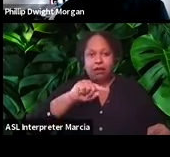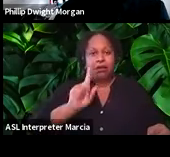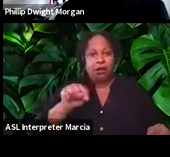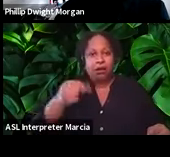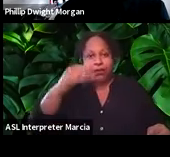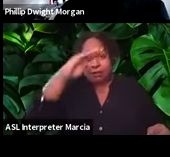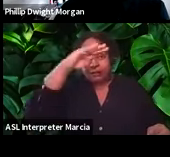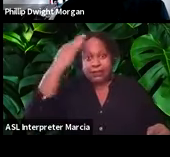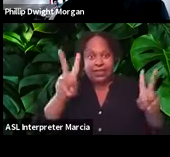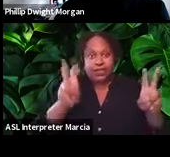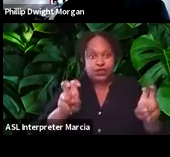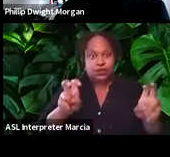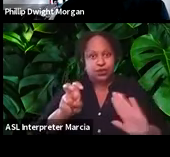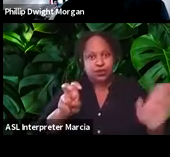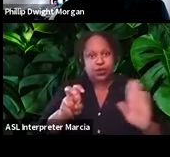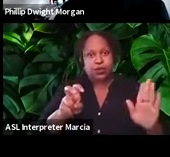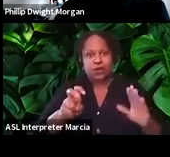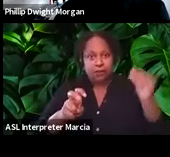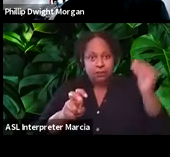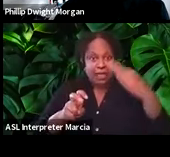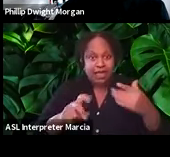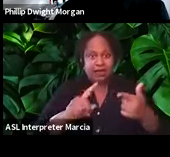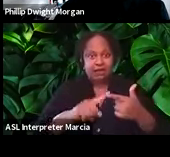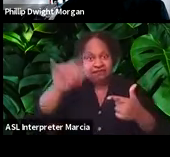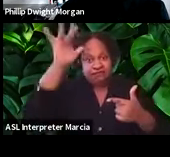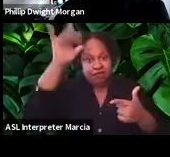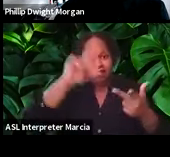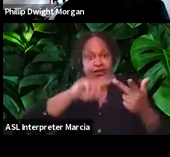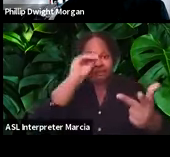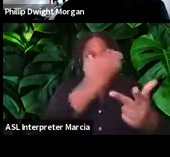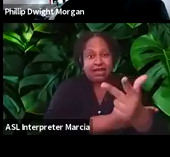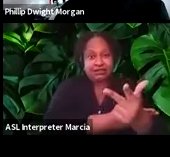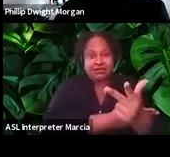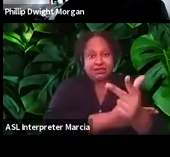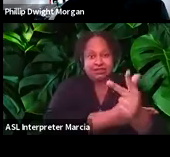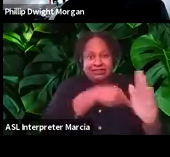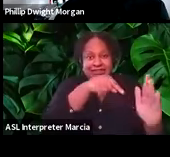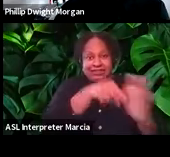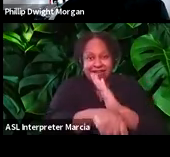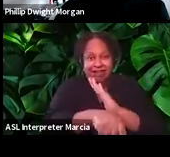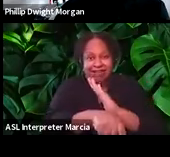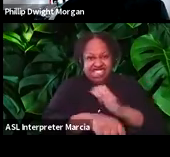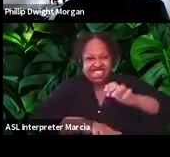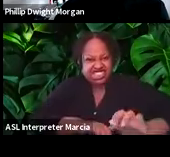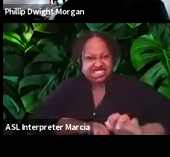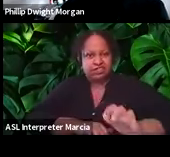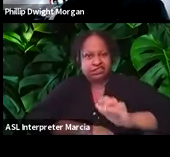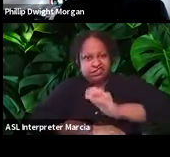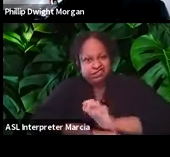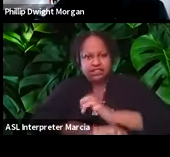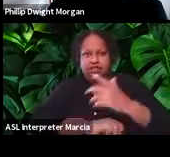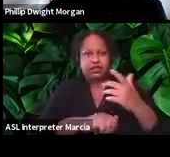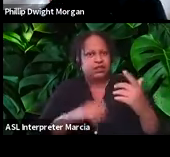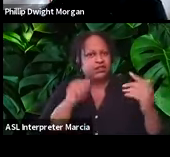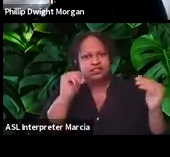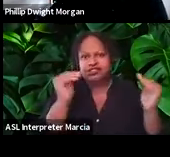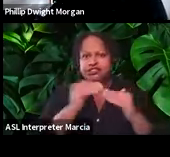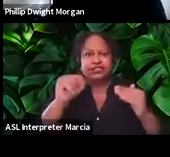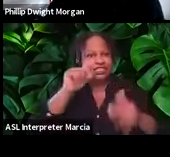We're talking about a man, a father, a son. Injustice is injustice. And so